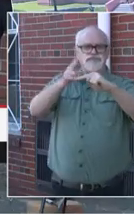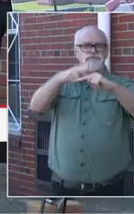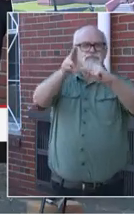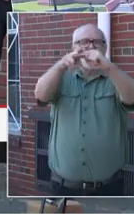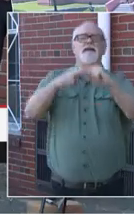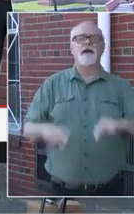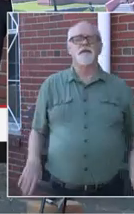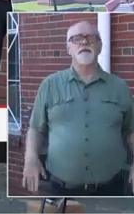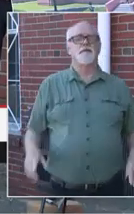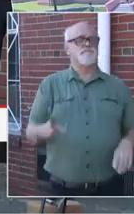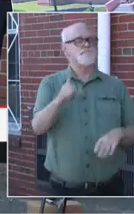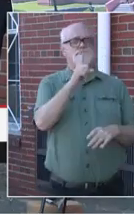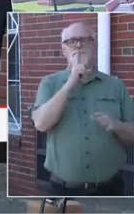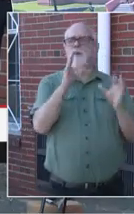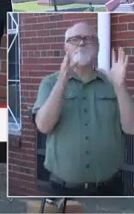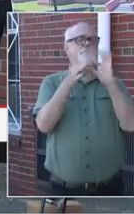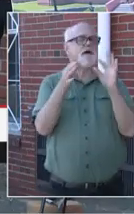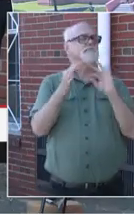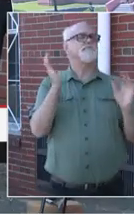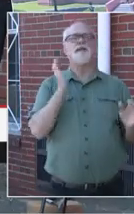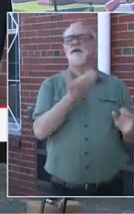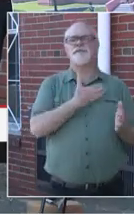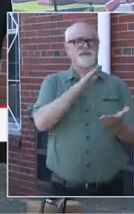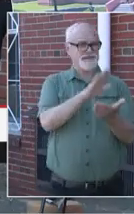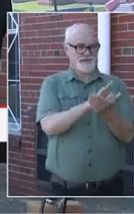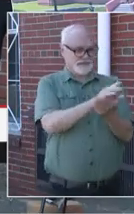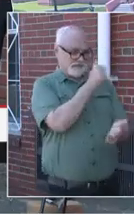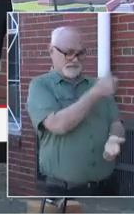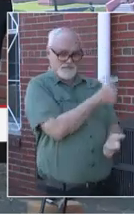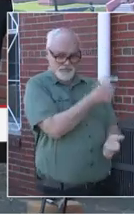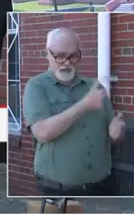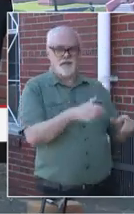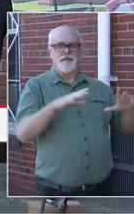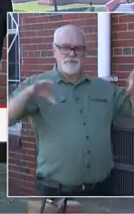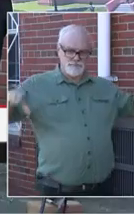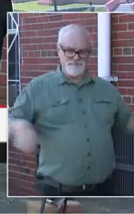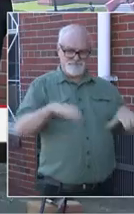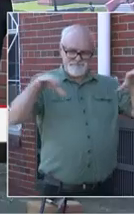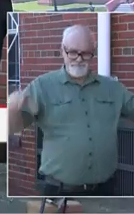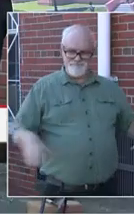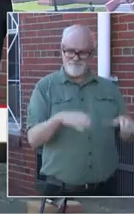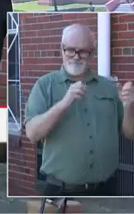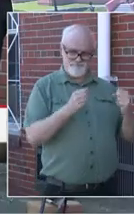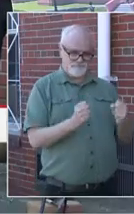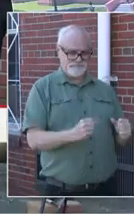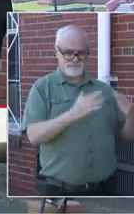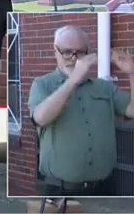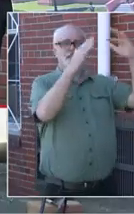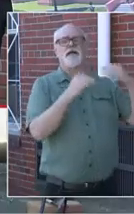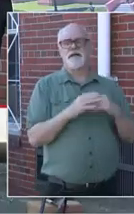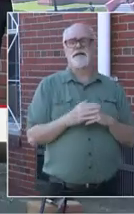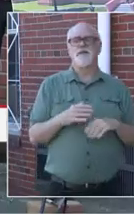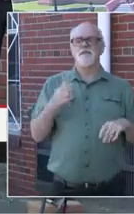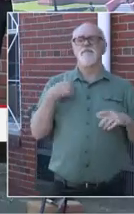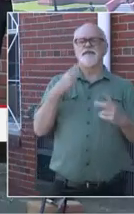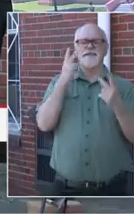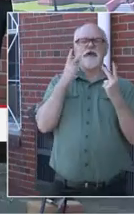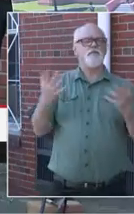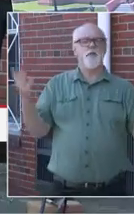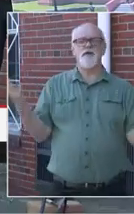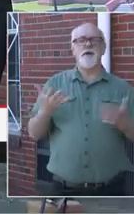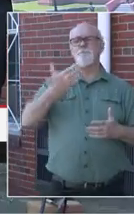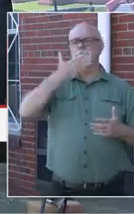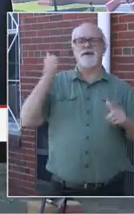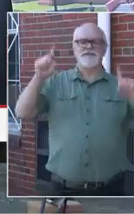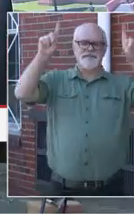academic performance, including the academic performance here at Burroughs. As a city, we saw the highest performance, and I hope I'm